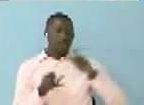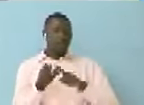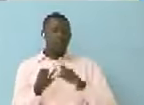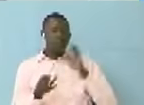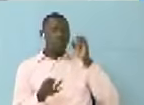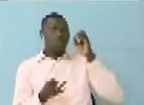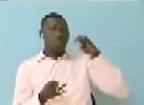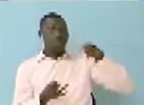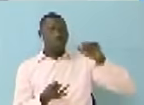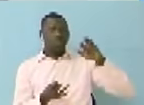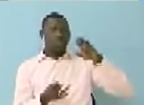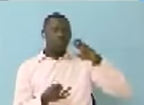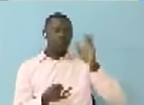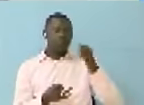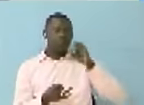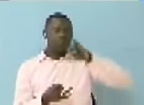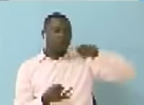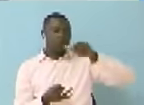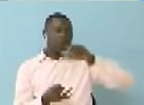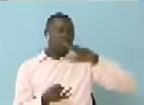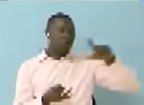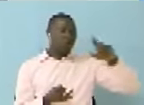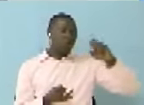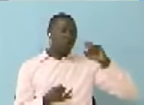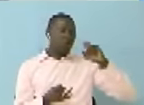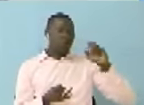Pasane. Pasane. All of them